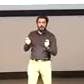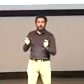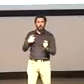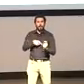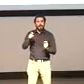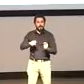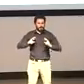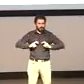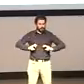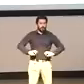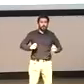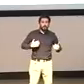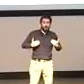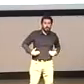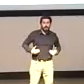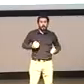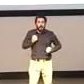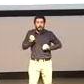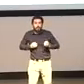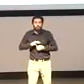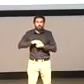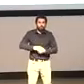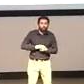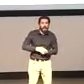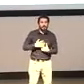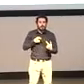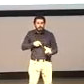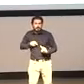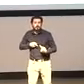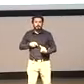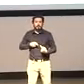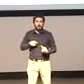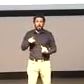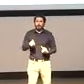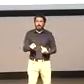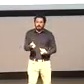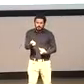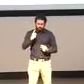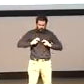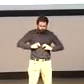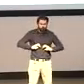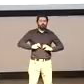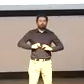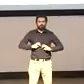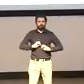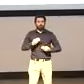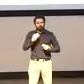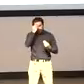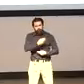physical distress and strain, and understand and endorse our need for support and help, and our need